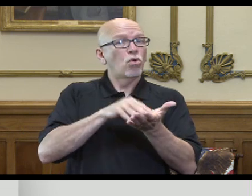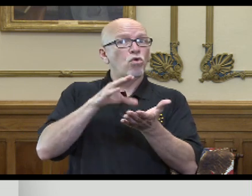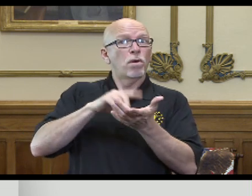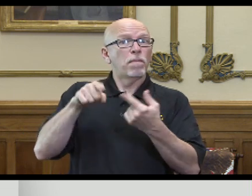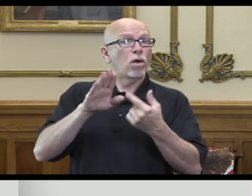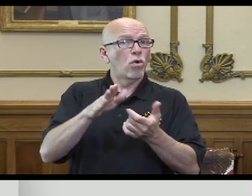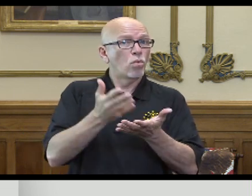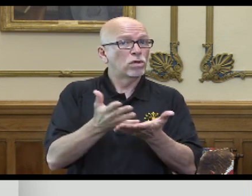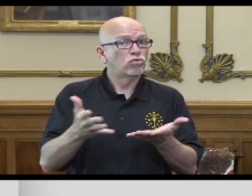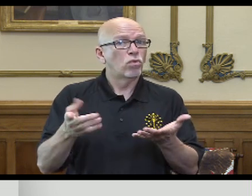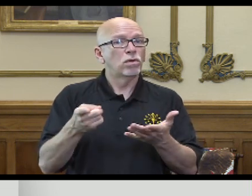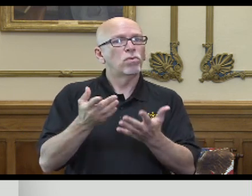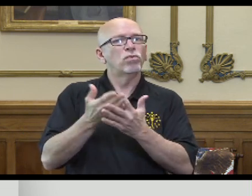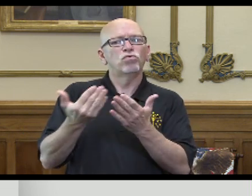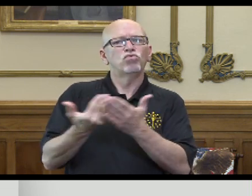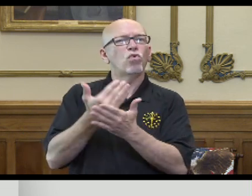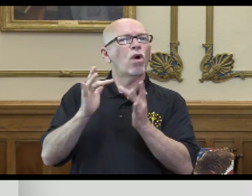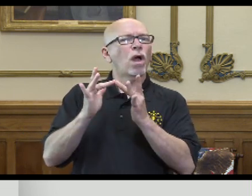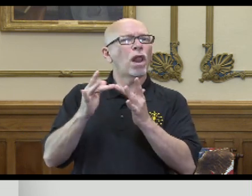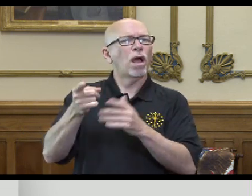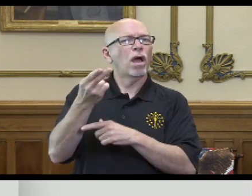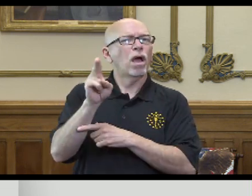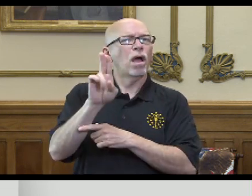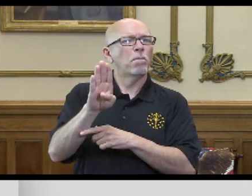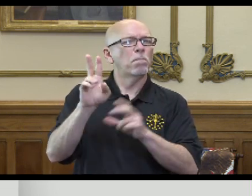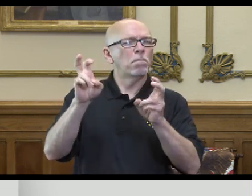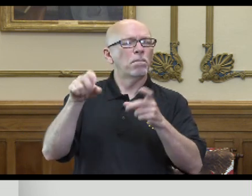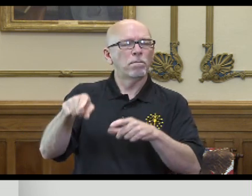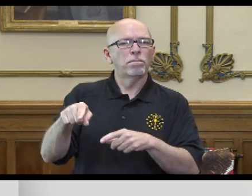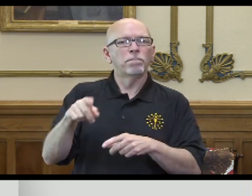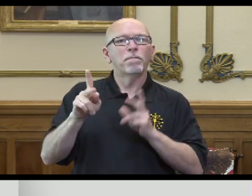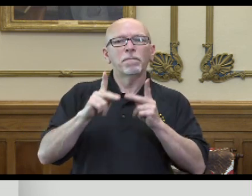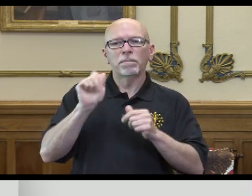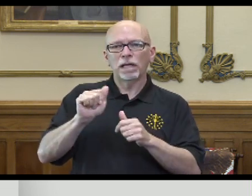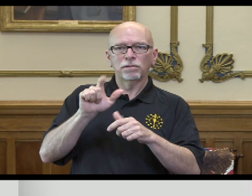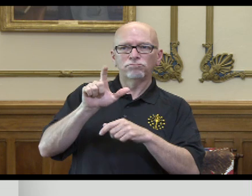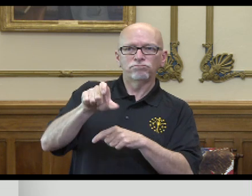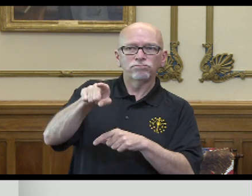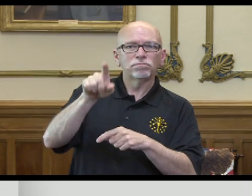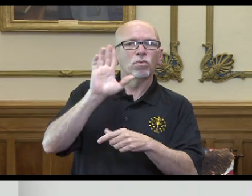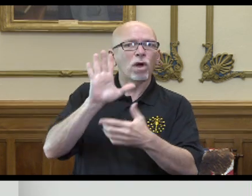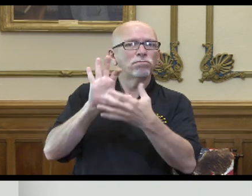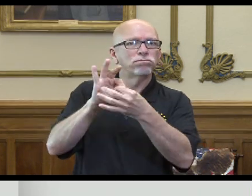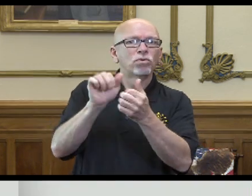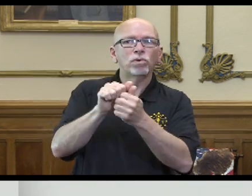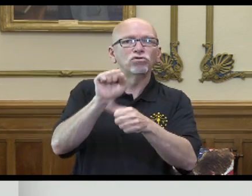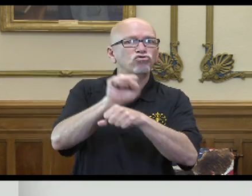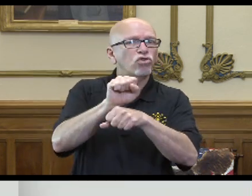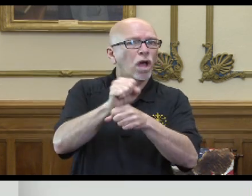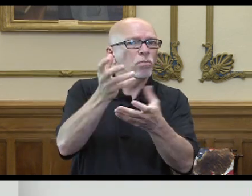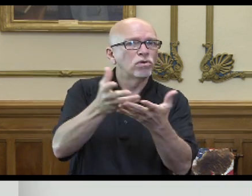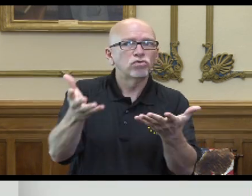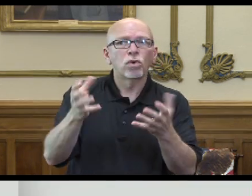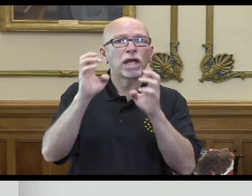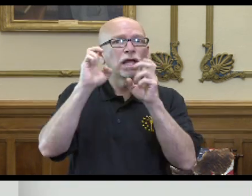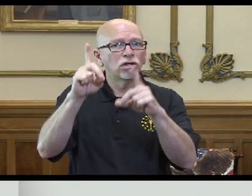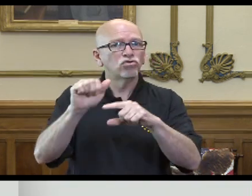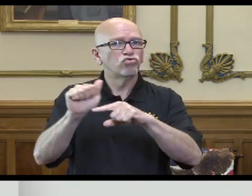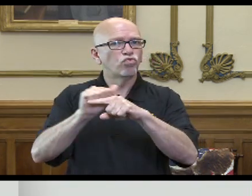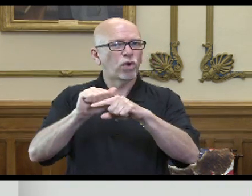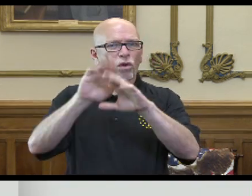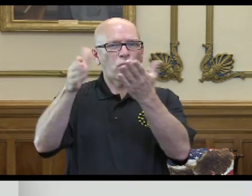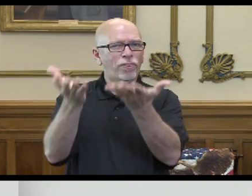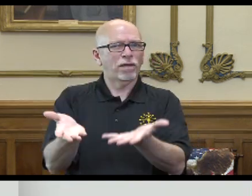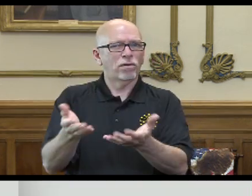resources is through a new online hub, which connects them to job resources, education and training,